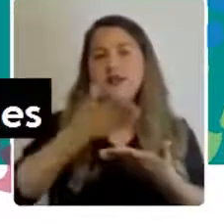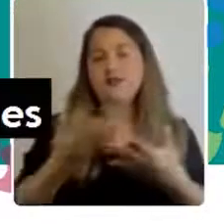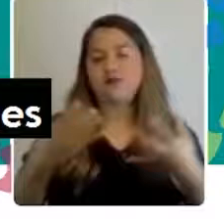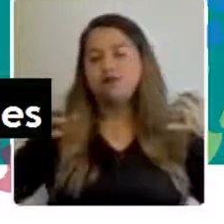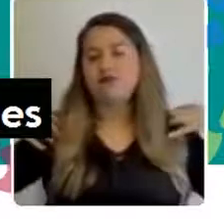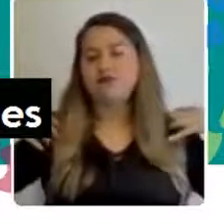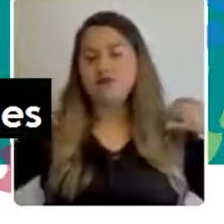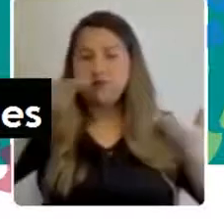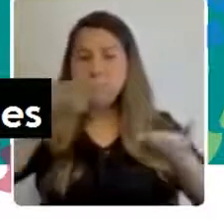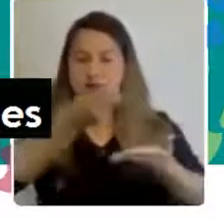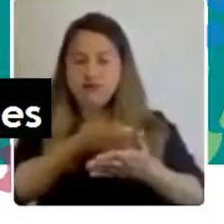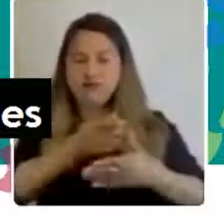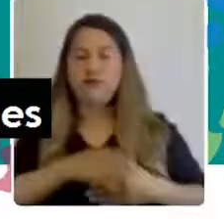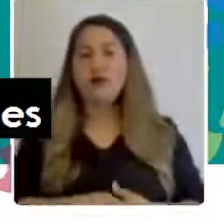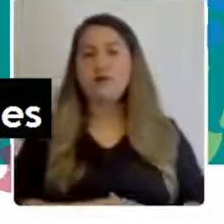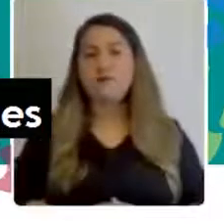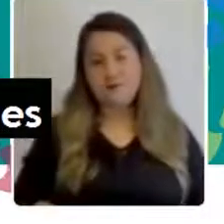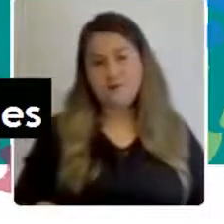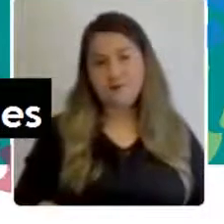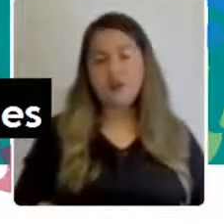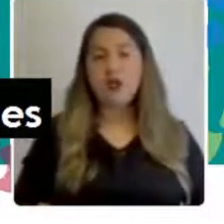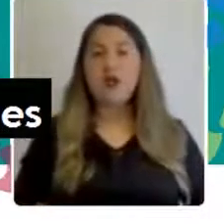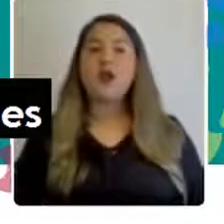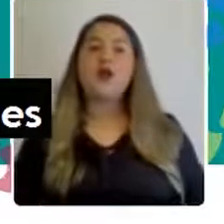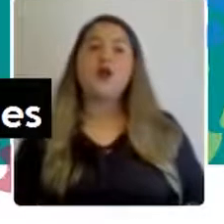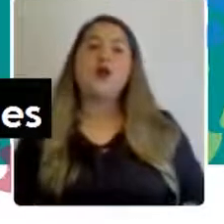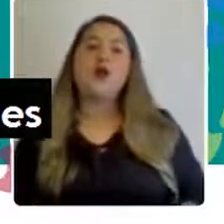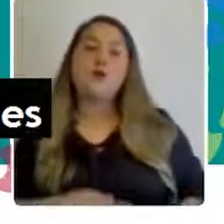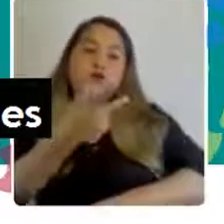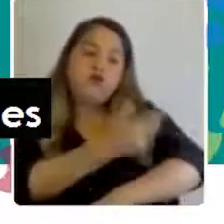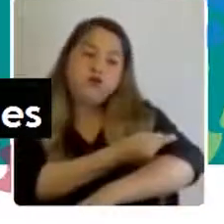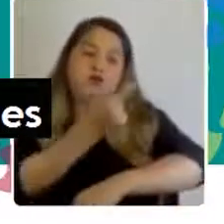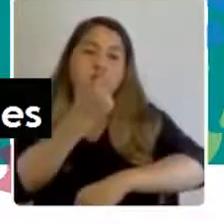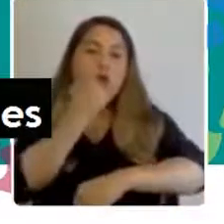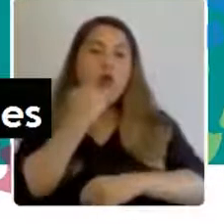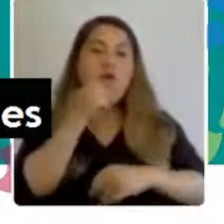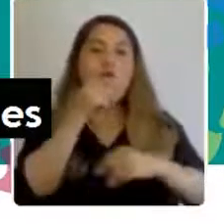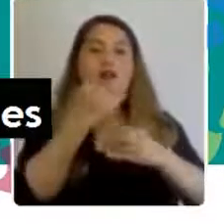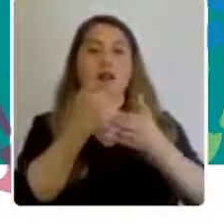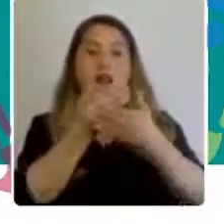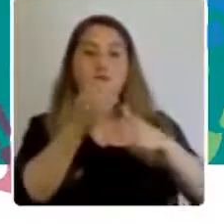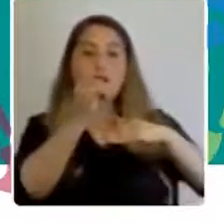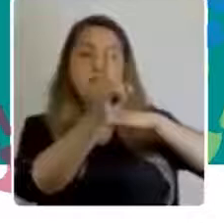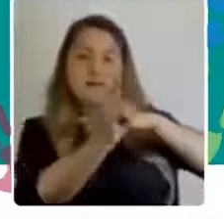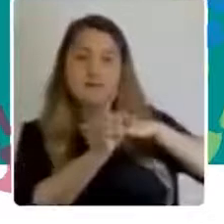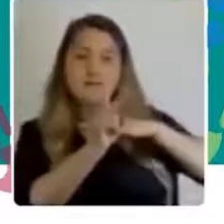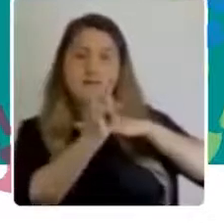and then finally, we have several patients associations, even more than 300.